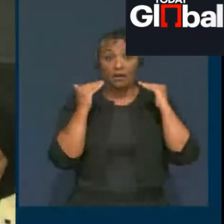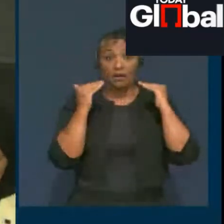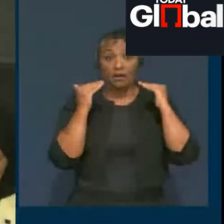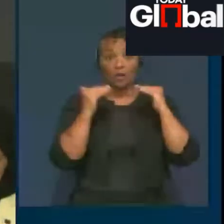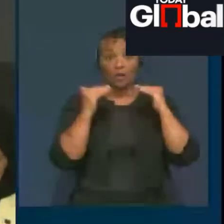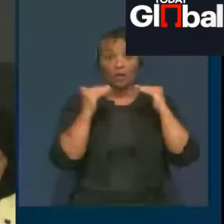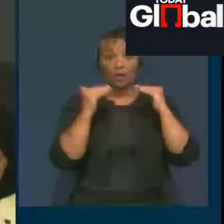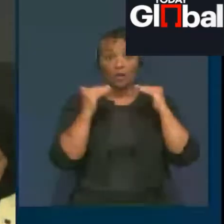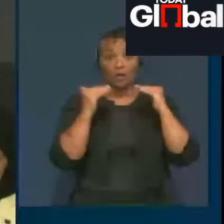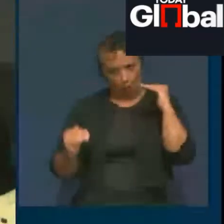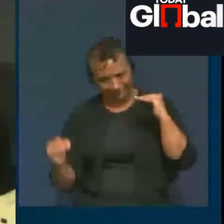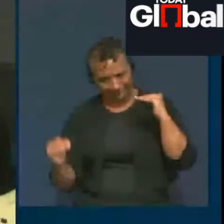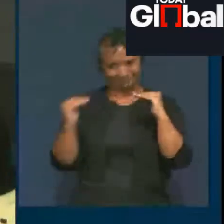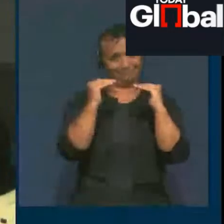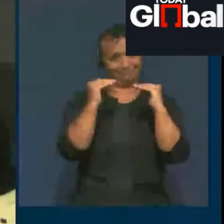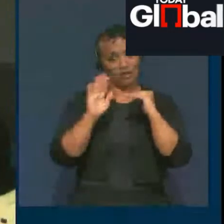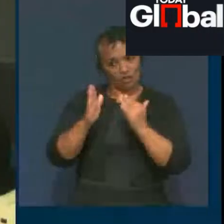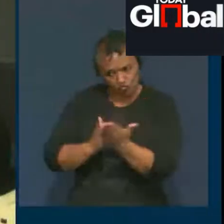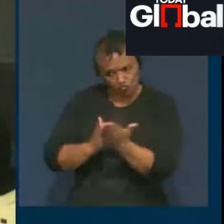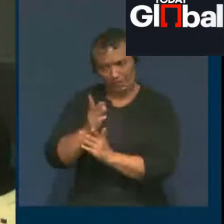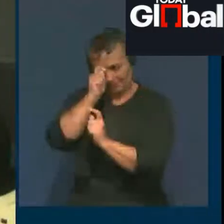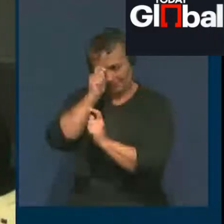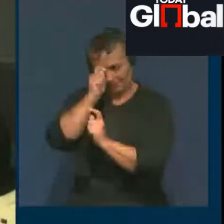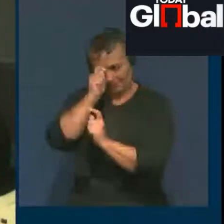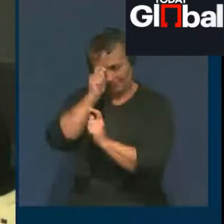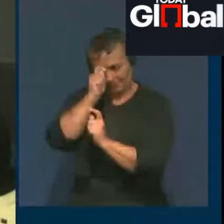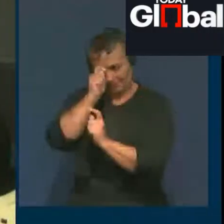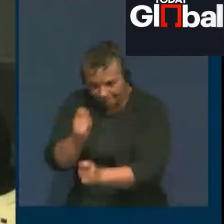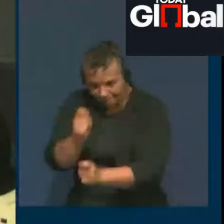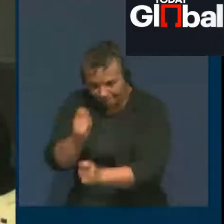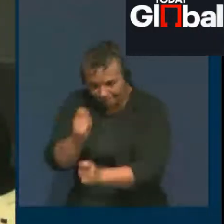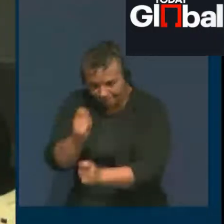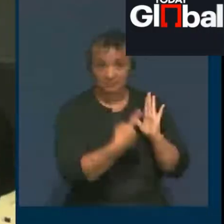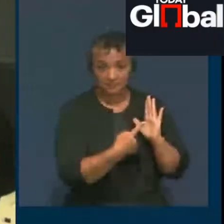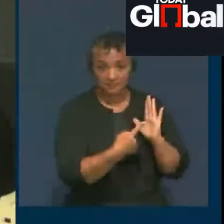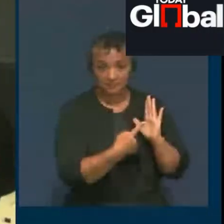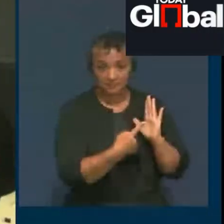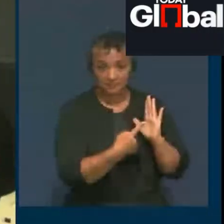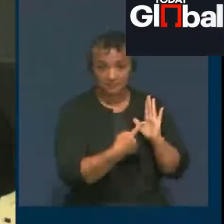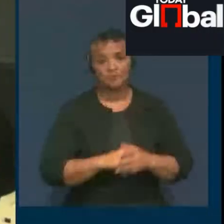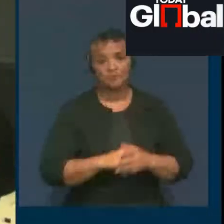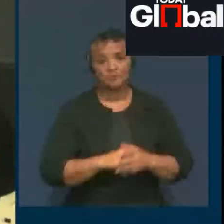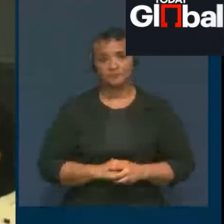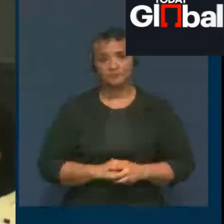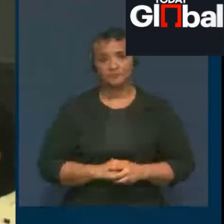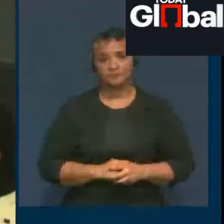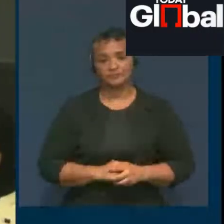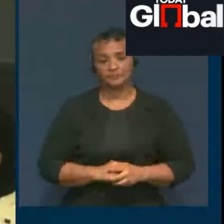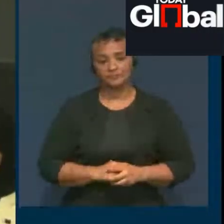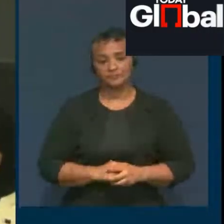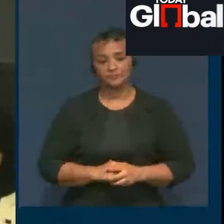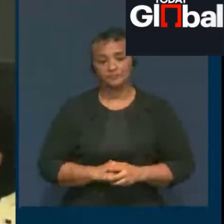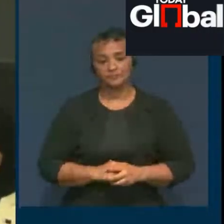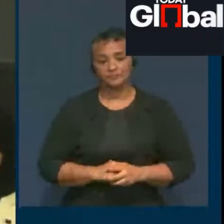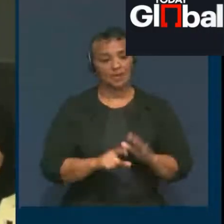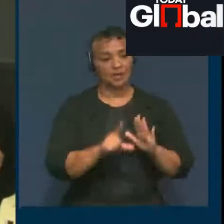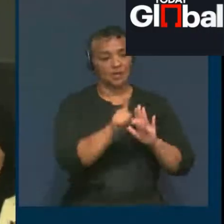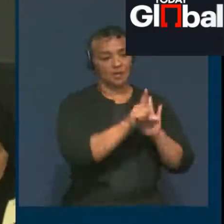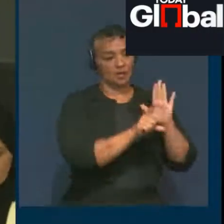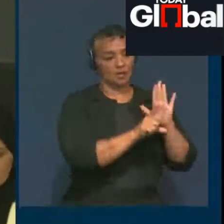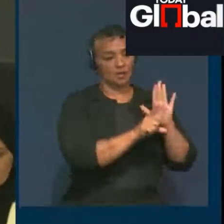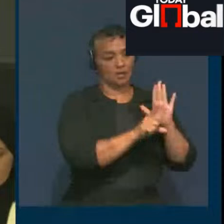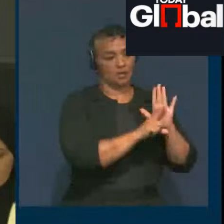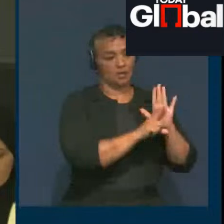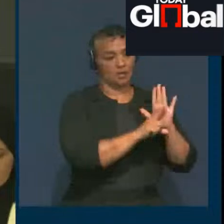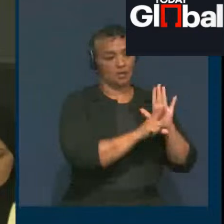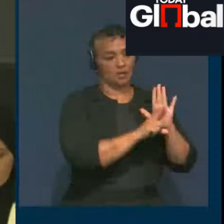rights. When it comes to ensuring that this law is in line with the Constitution, we